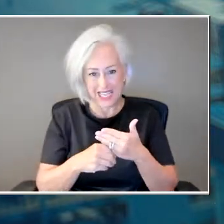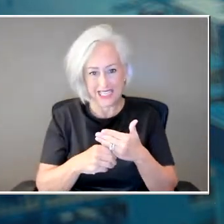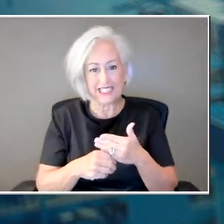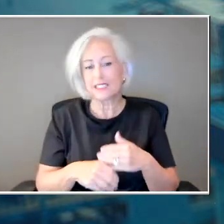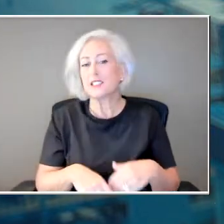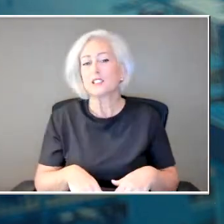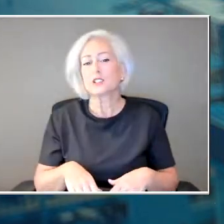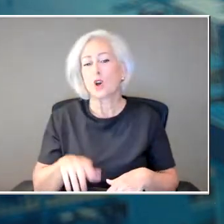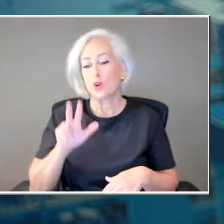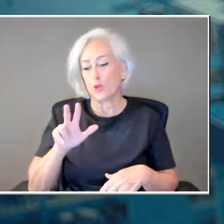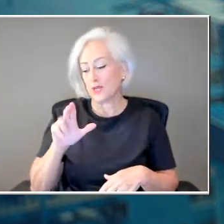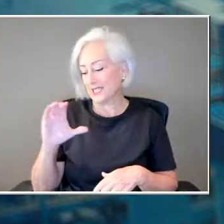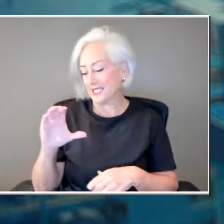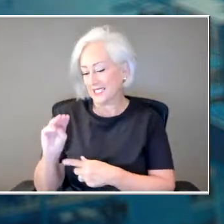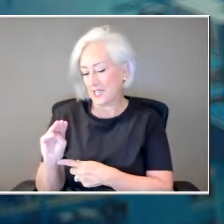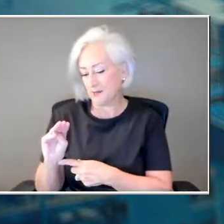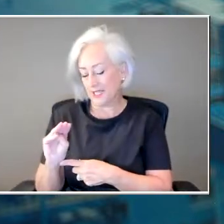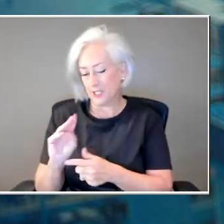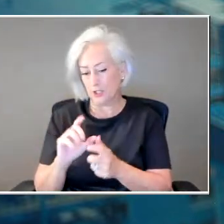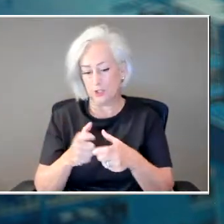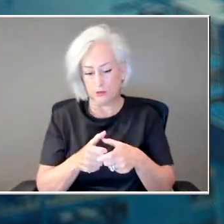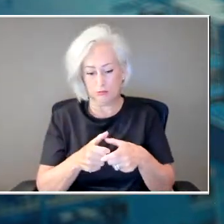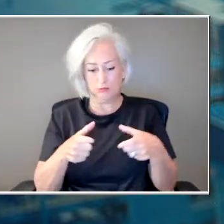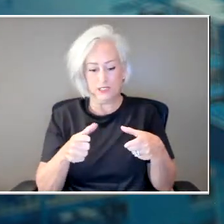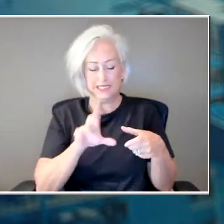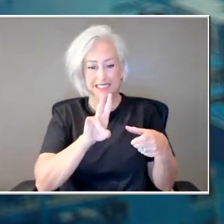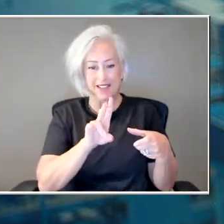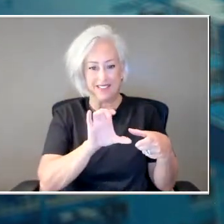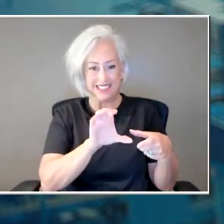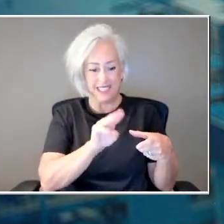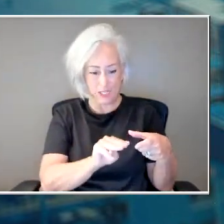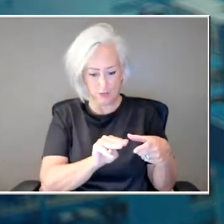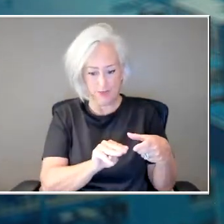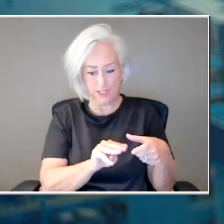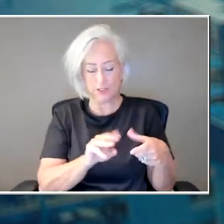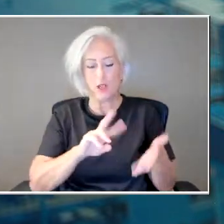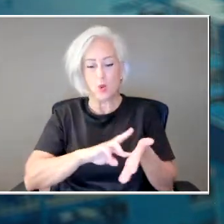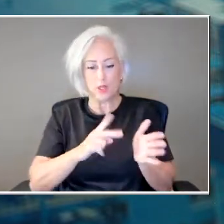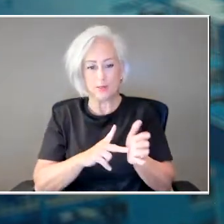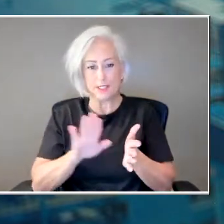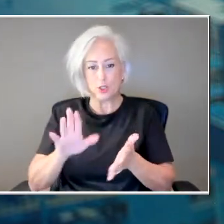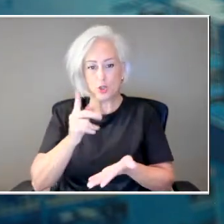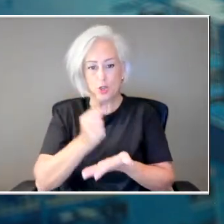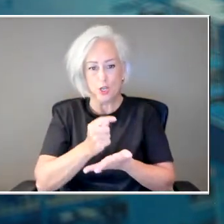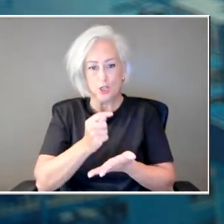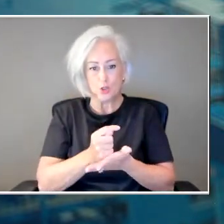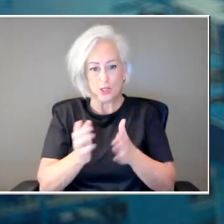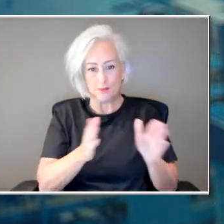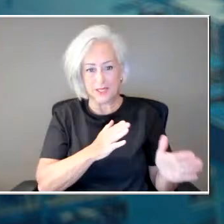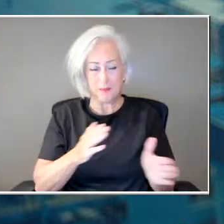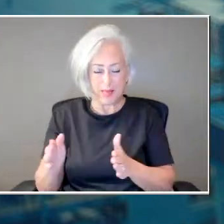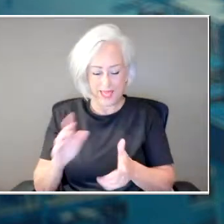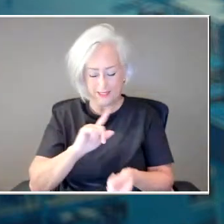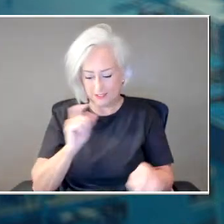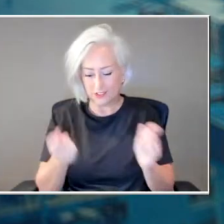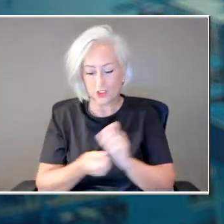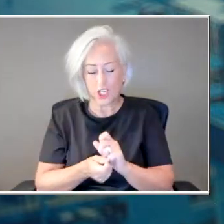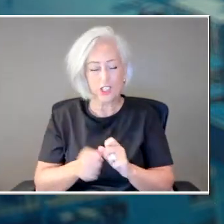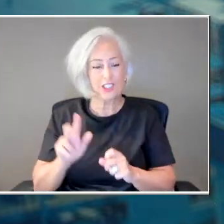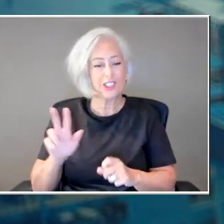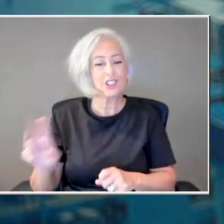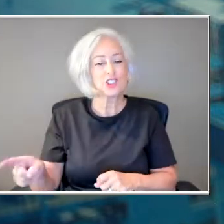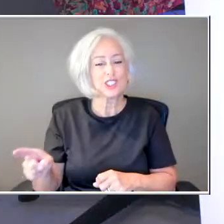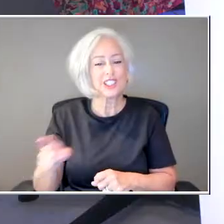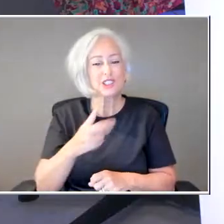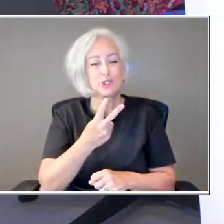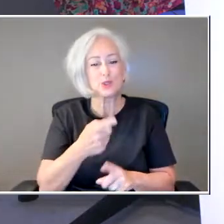7 centimeters, changed all of her treatment plans. She is 2.5, almost 3 years out as a survivor, and she's doing phenomenally well. And